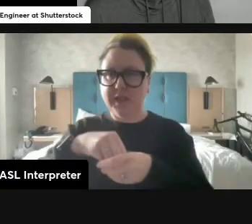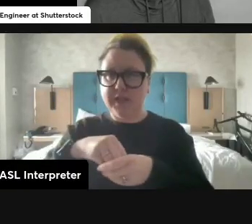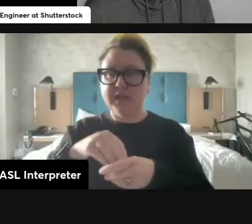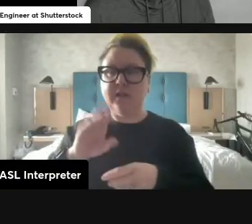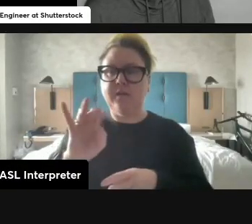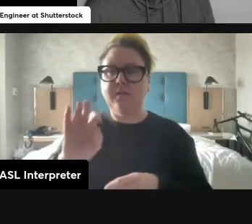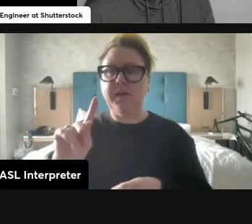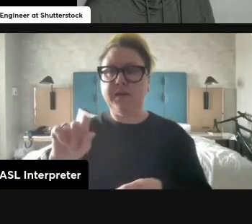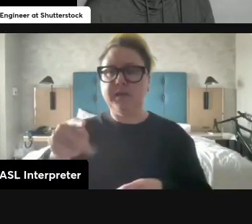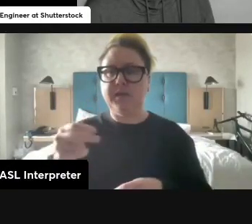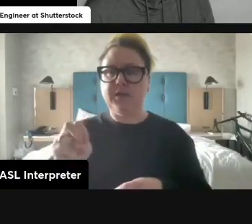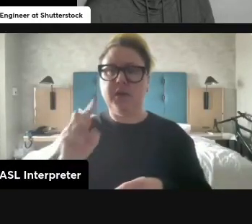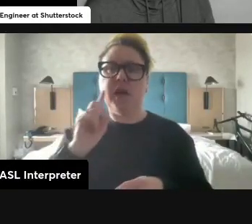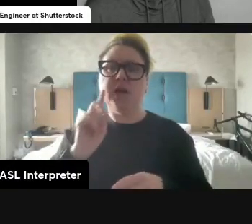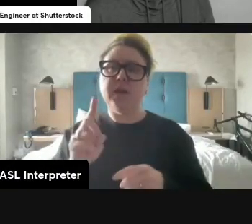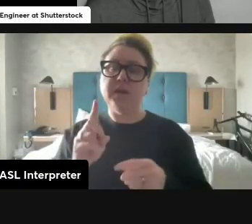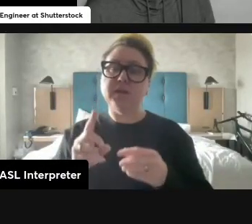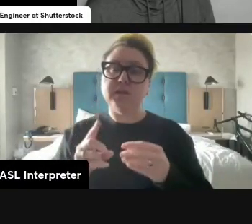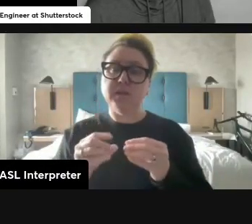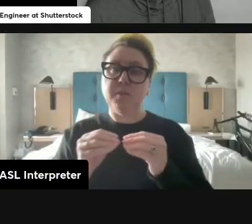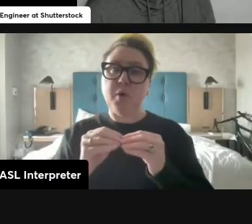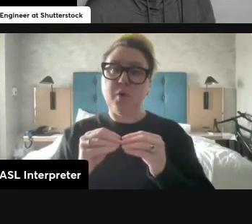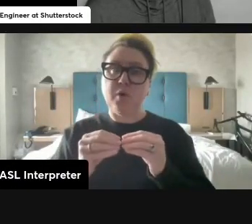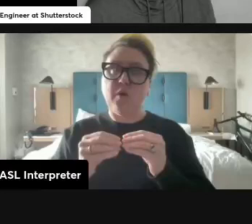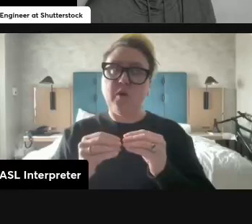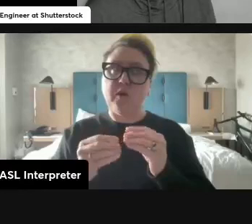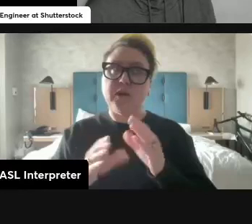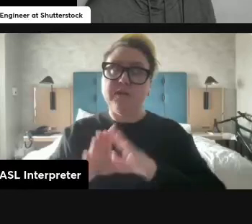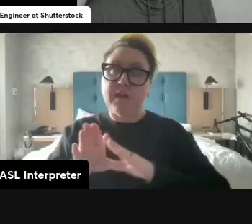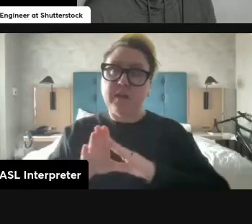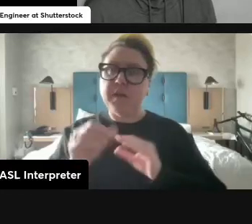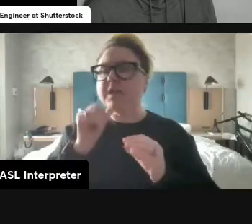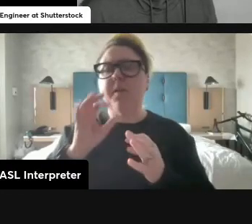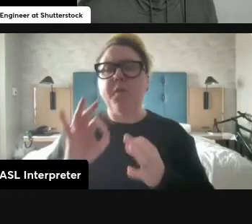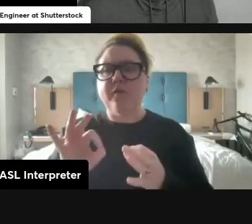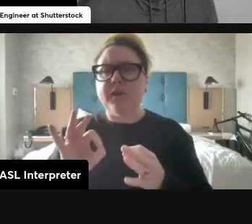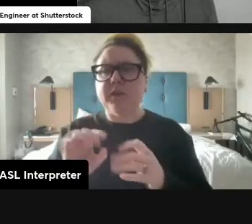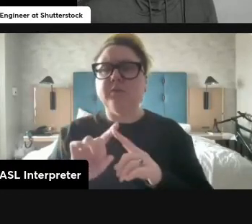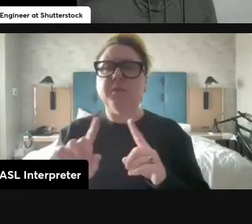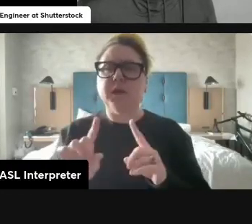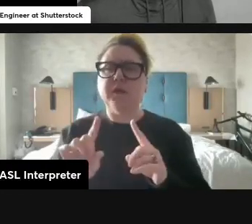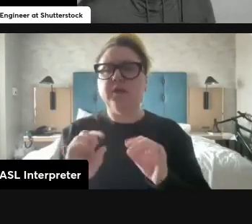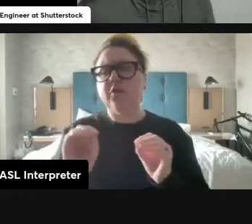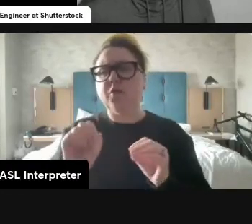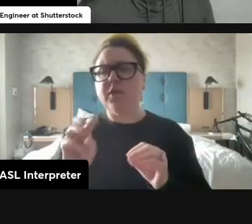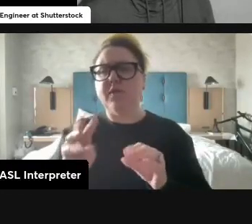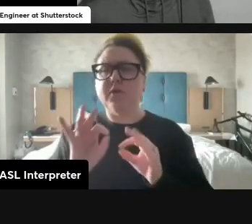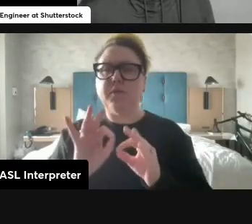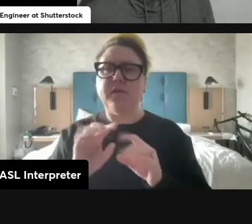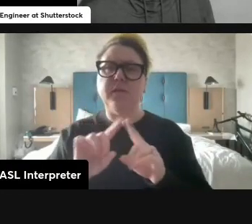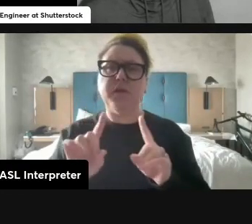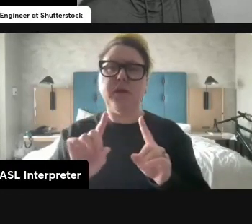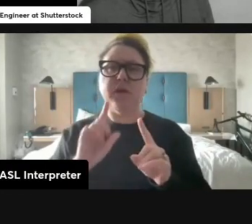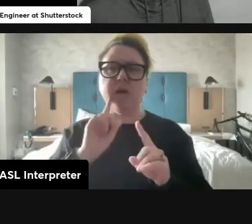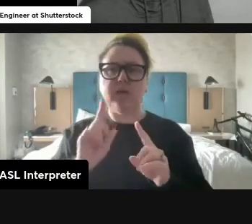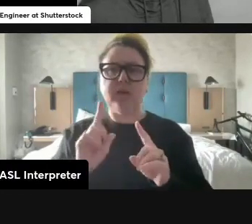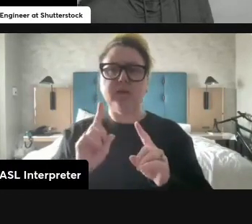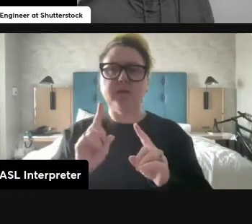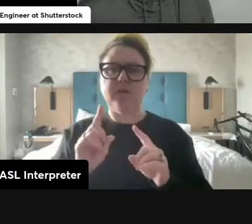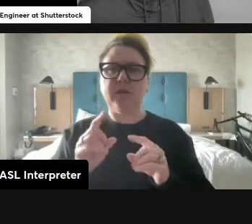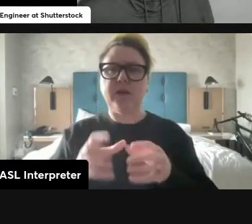furthest along. It's not perfect, right? No software is perfect. And I think I mentioned before, it was like wrestling an